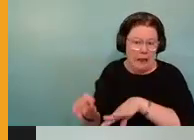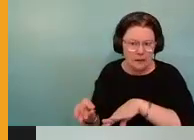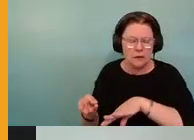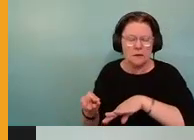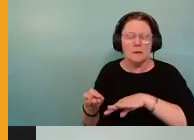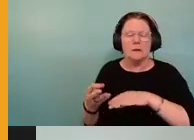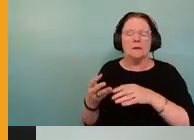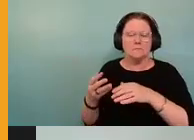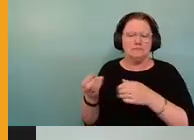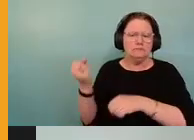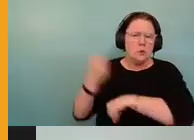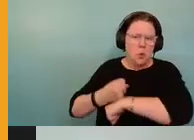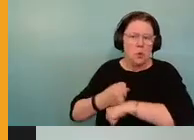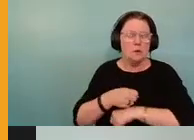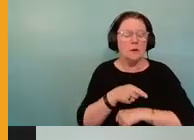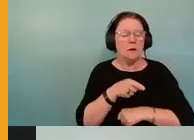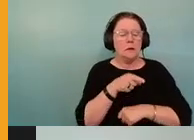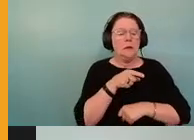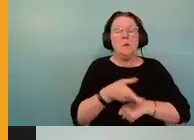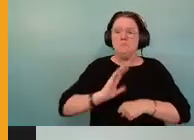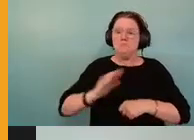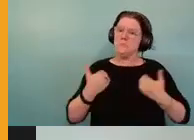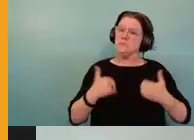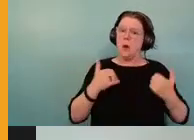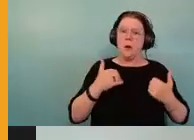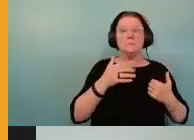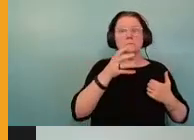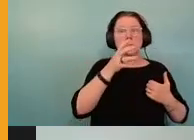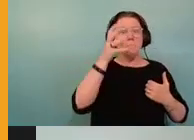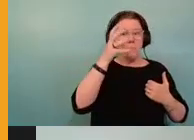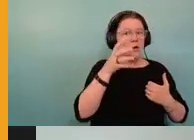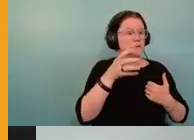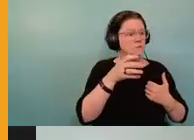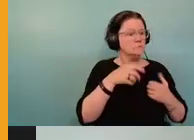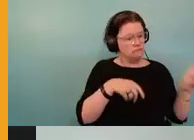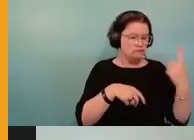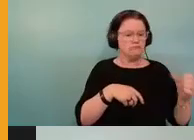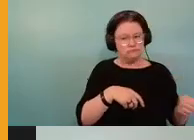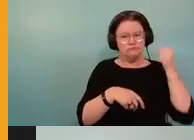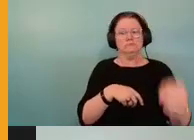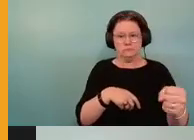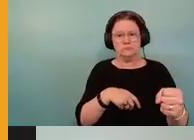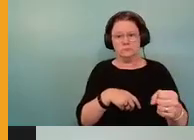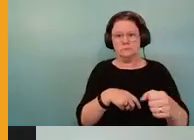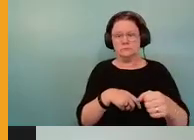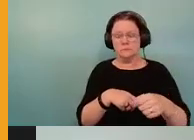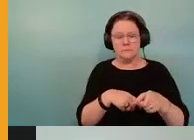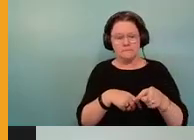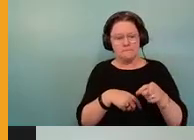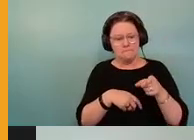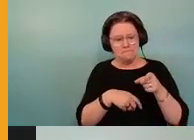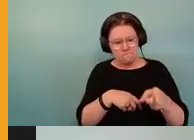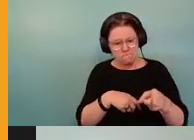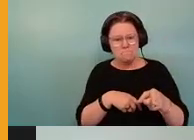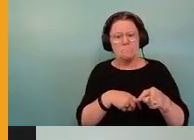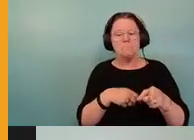was put in an institution when he was young because his parents told him to do that. And he got out and got into